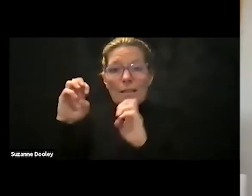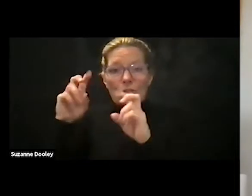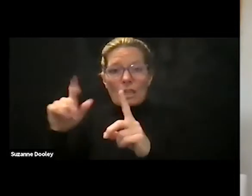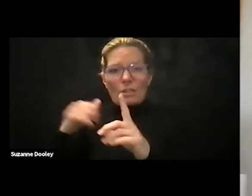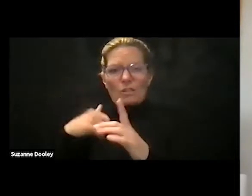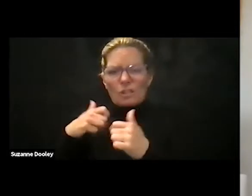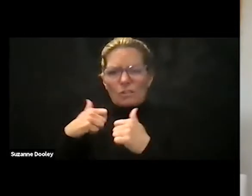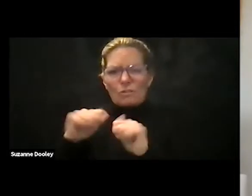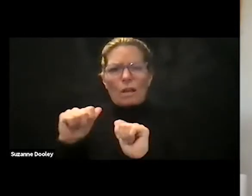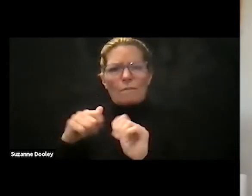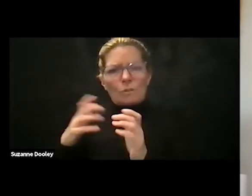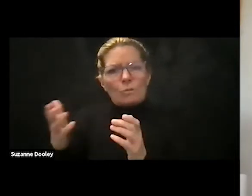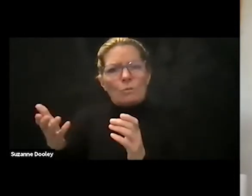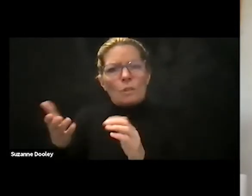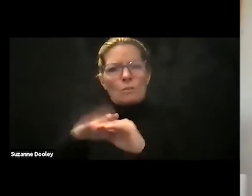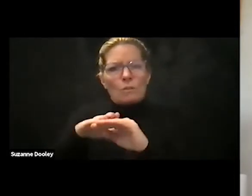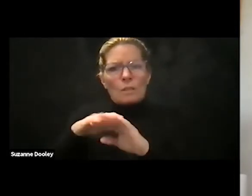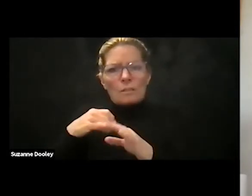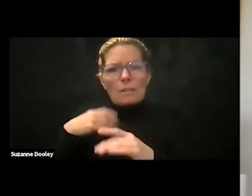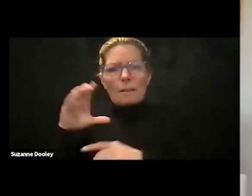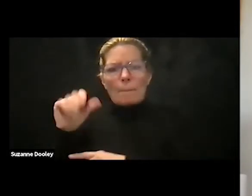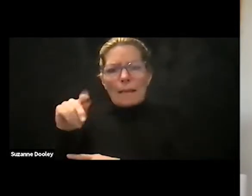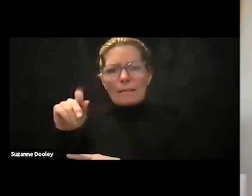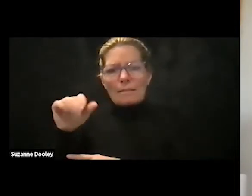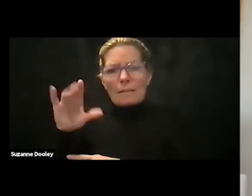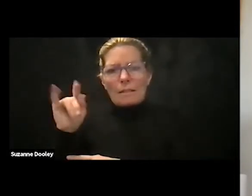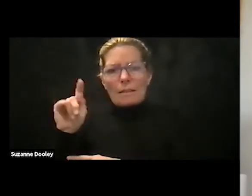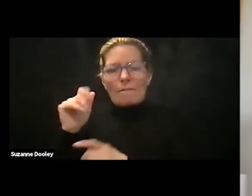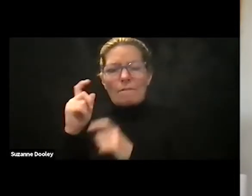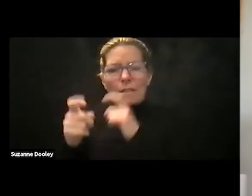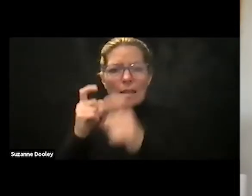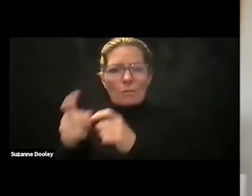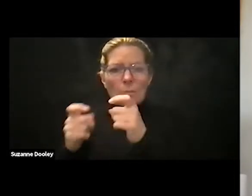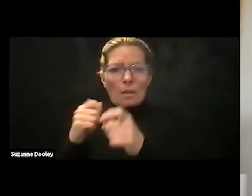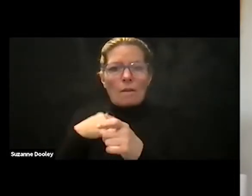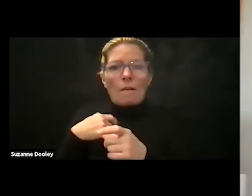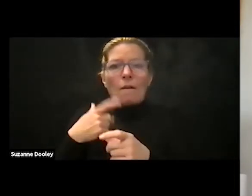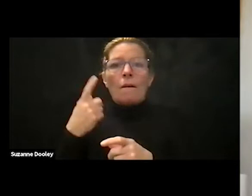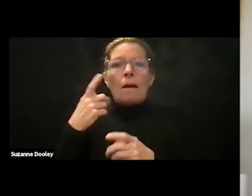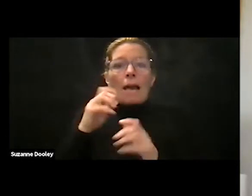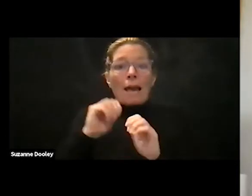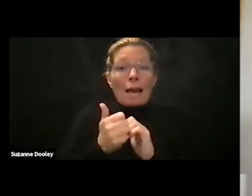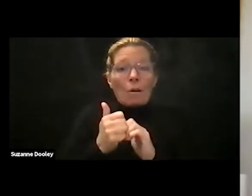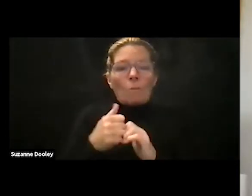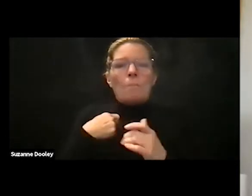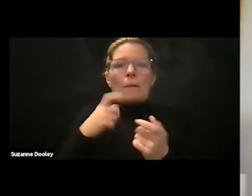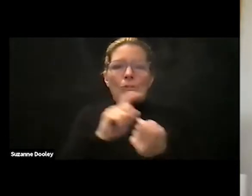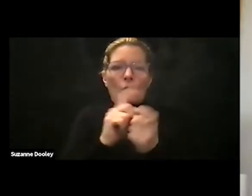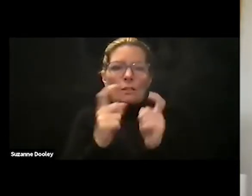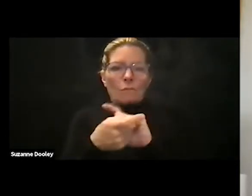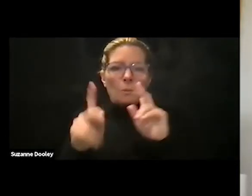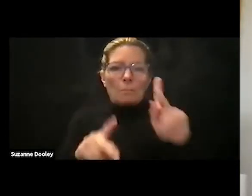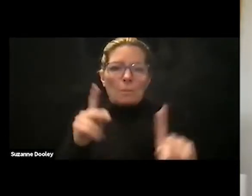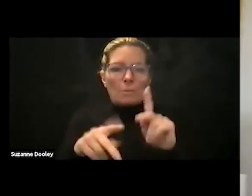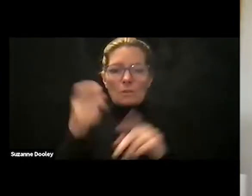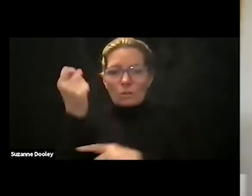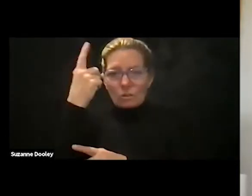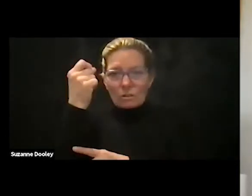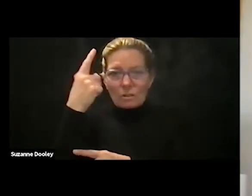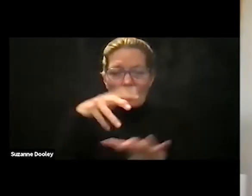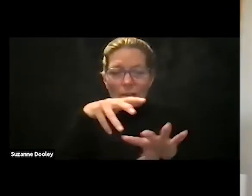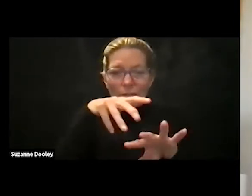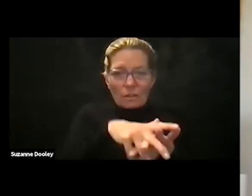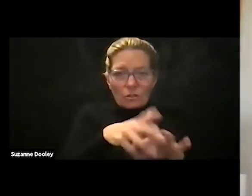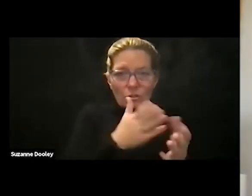build the capacity of philanthropy, foundations, and individual donors by transforming their understanding of Indigenous rights,